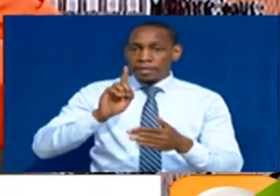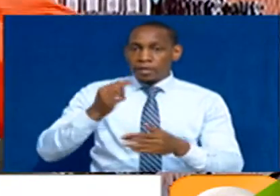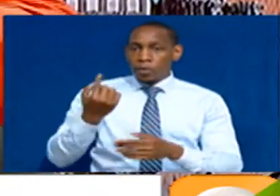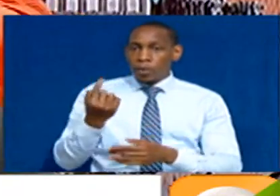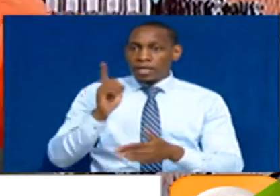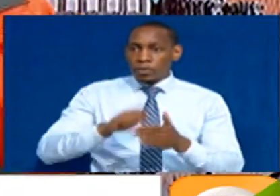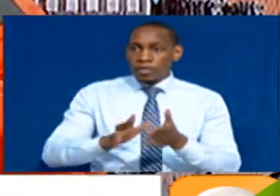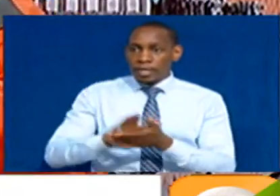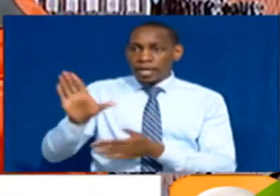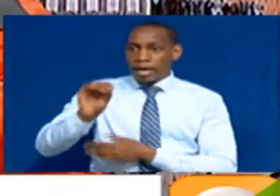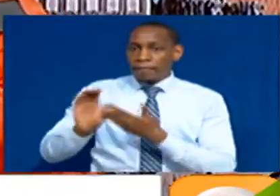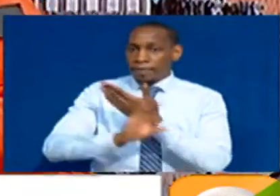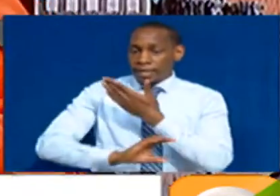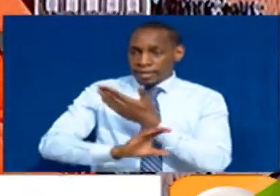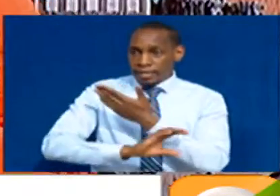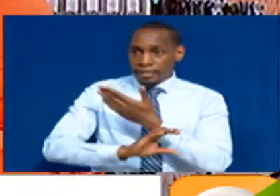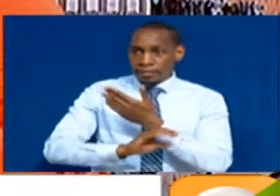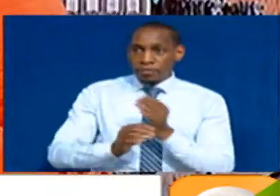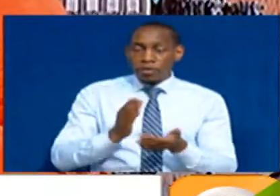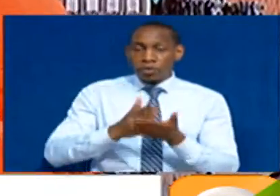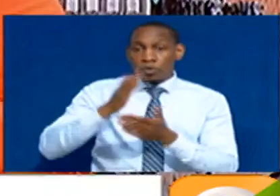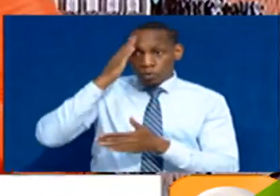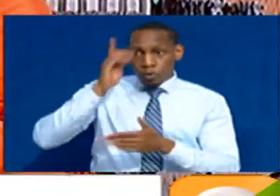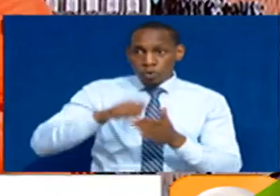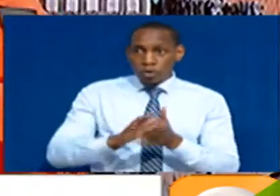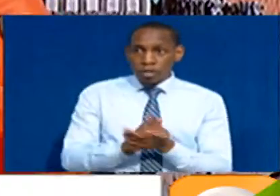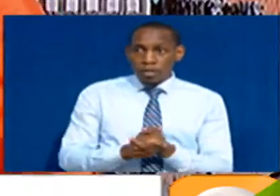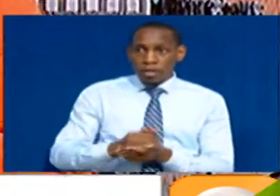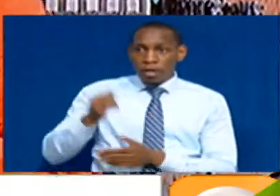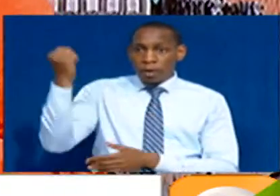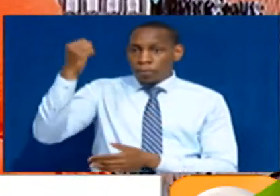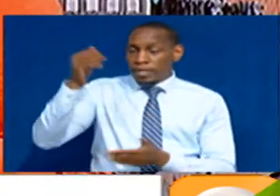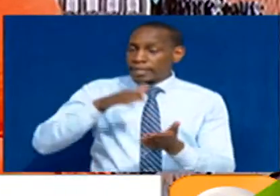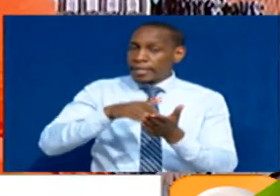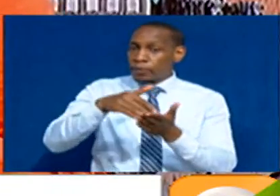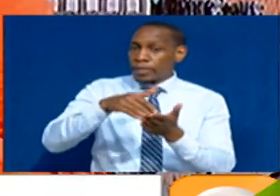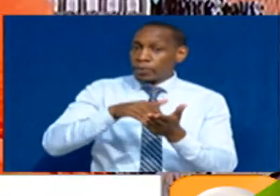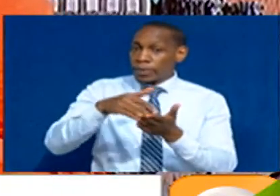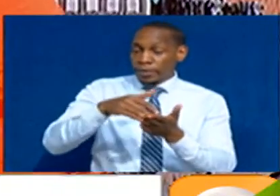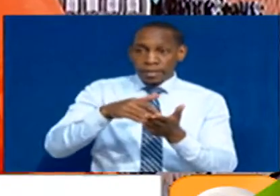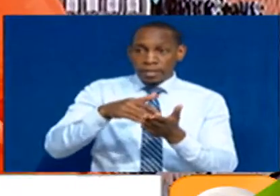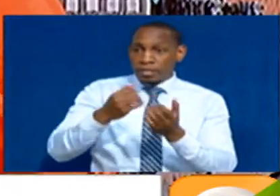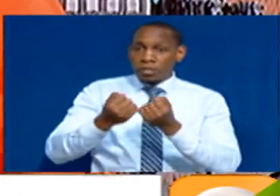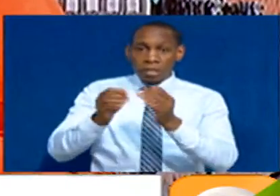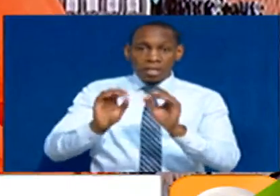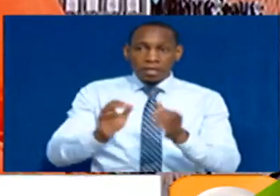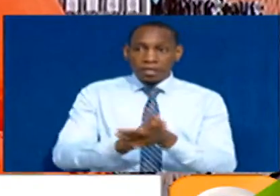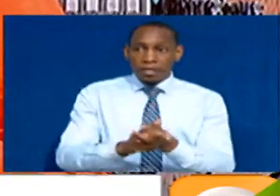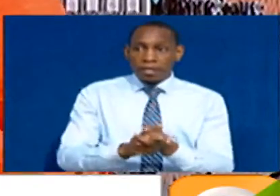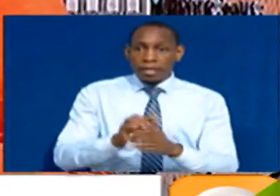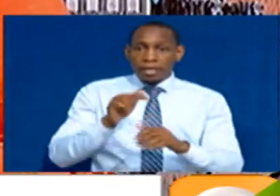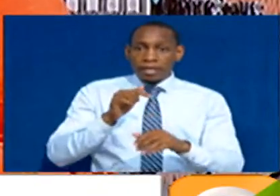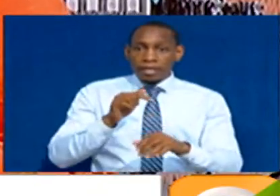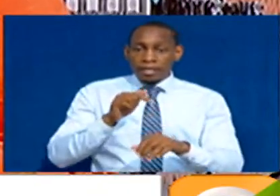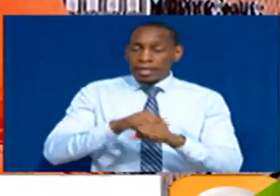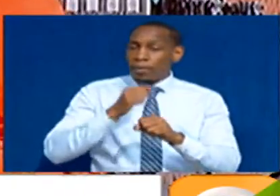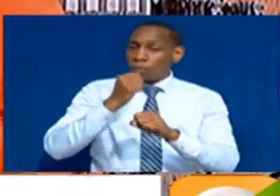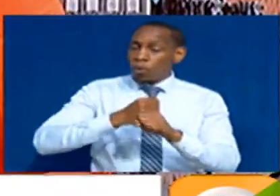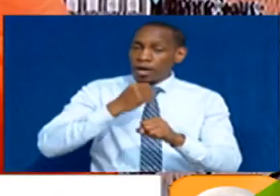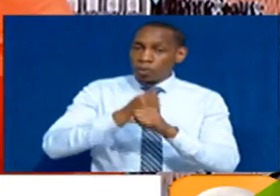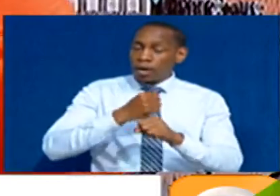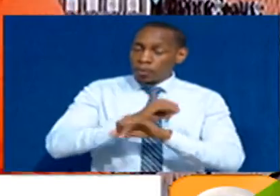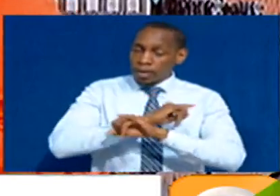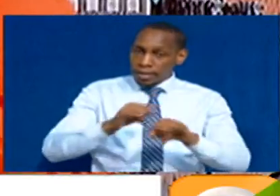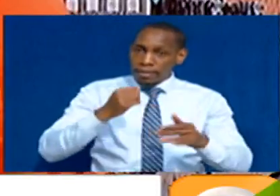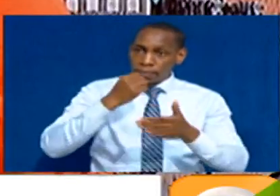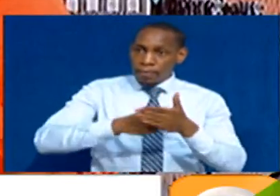that African countries are known to be politically unstable. You know, if you're a hardworking Kenyan and